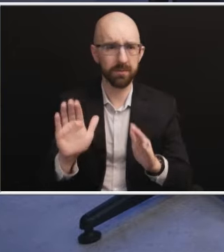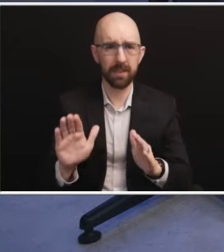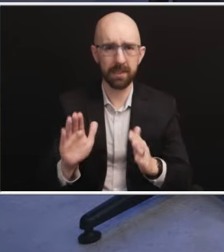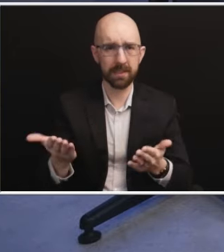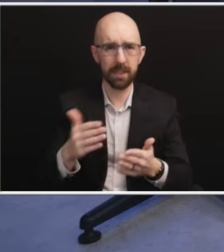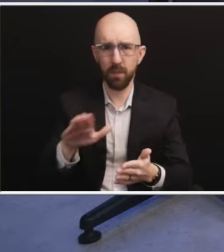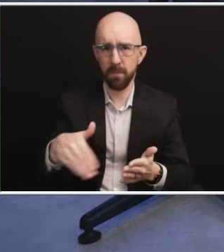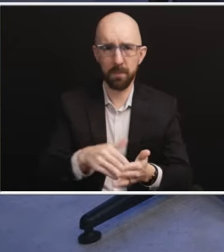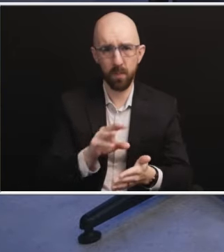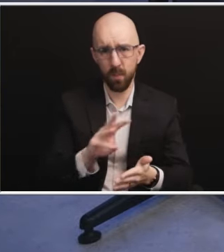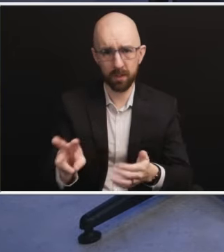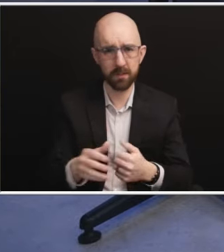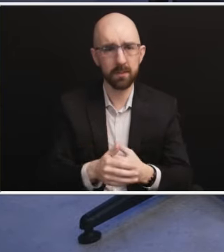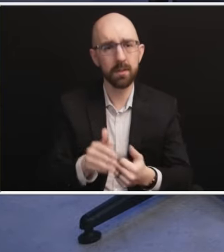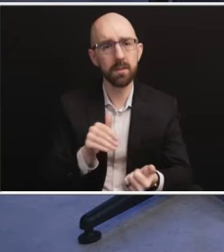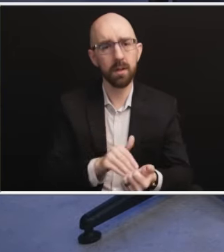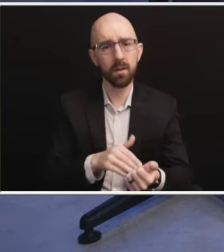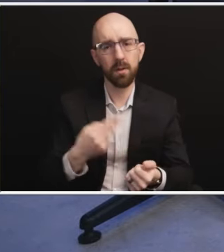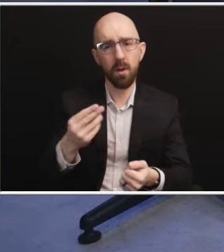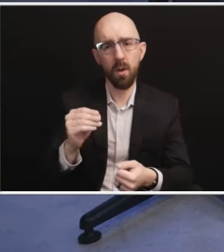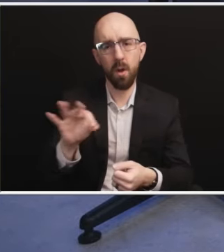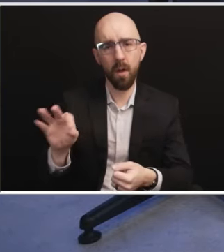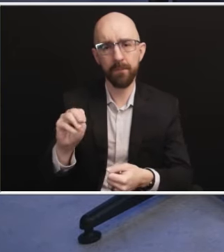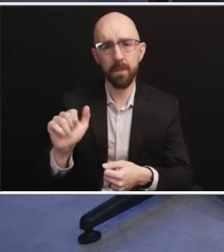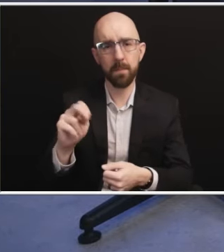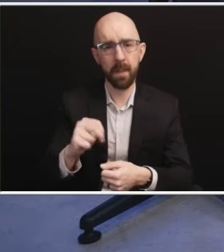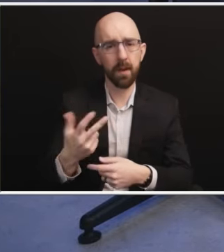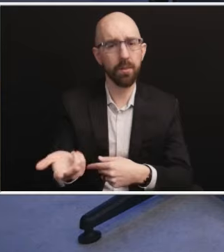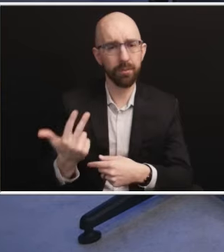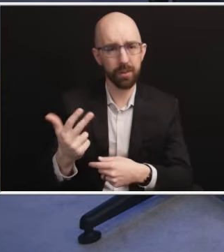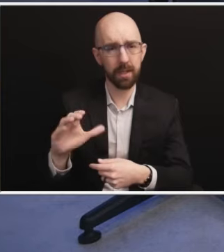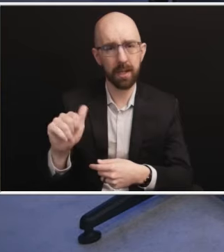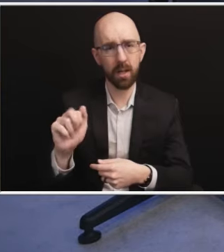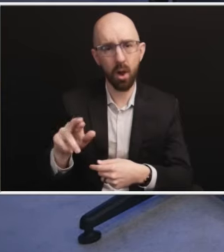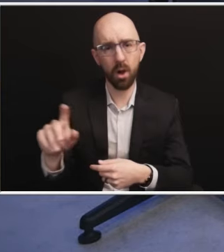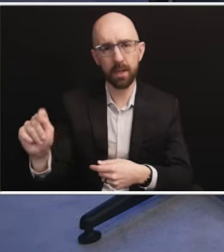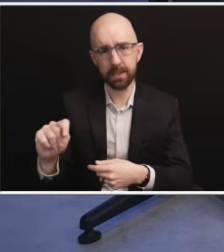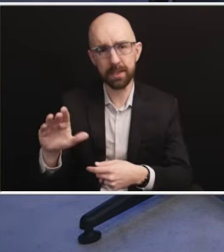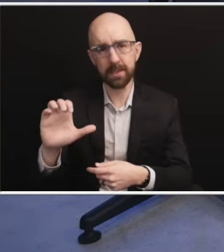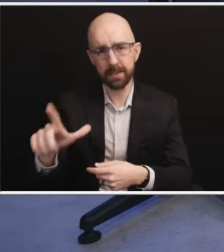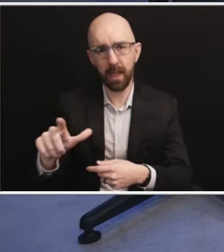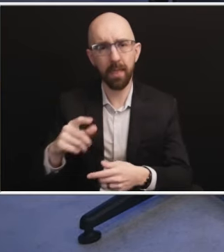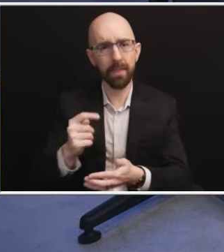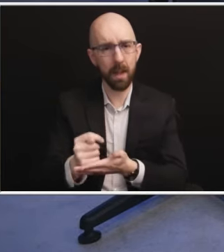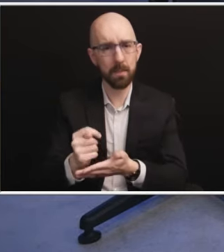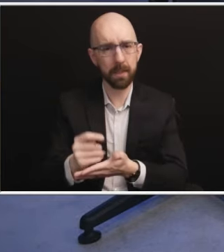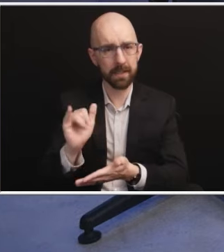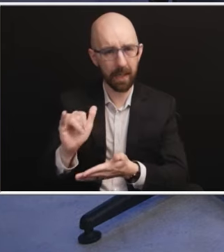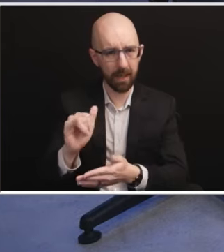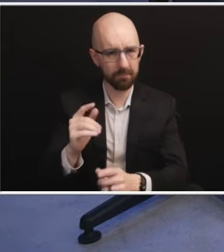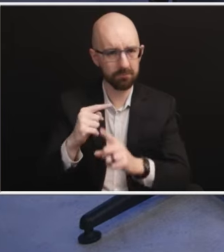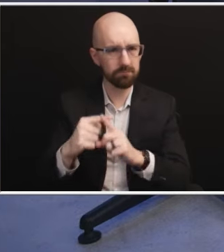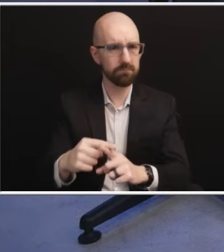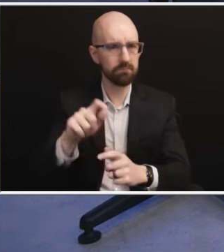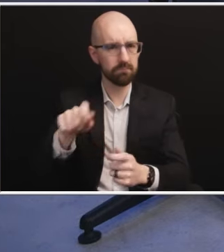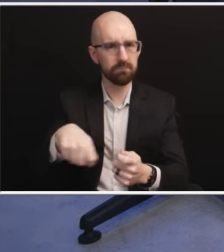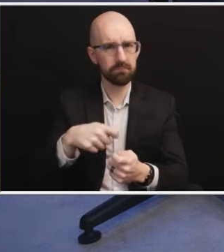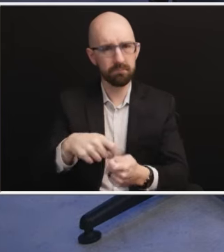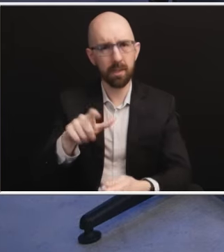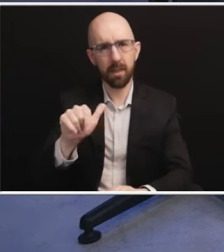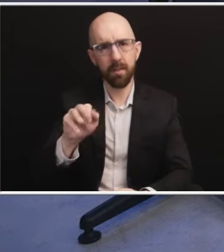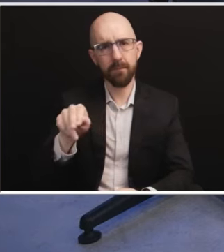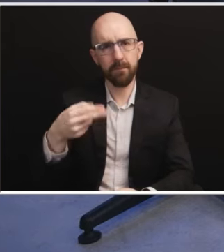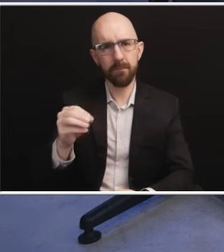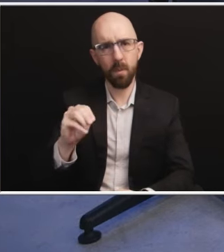Dr. Hoffman, there are 3 CAR T-cell cellular therapies that target different types of lymphoma. Are they the patient's first line